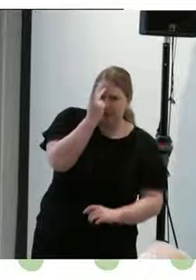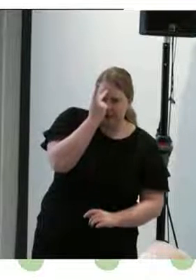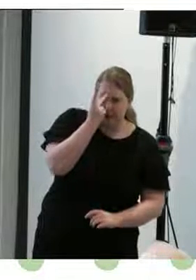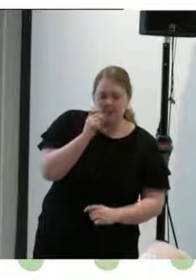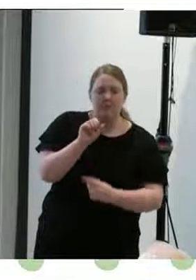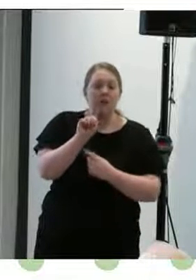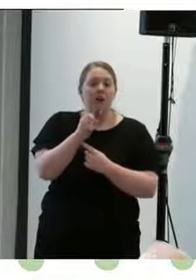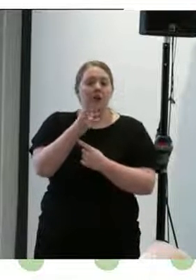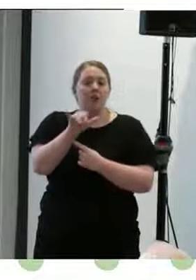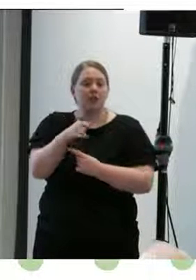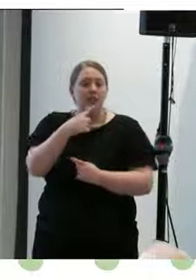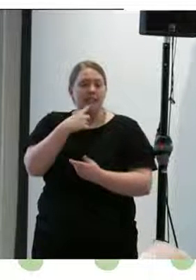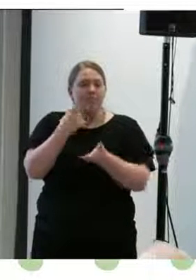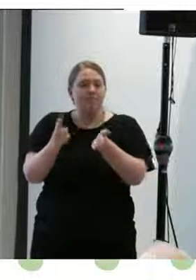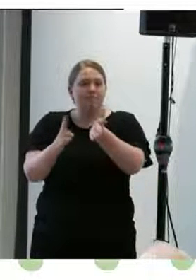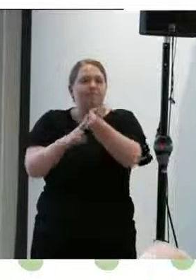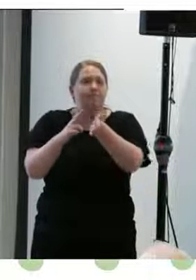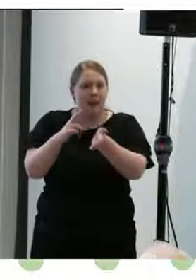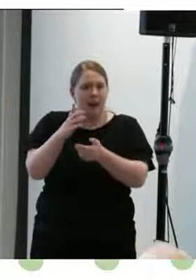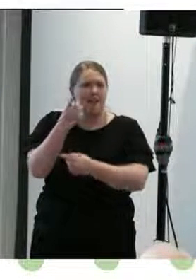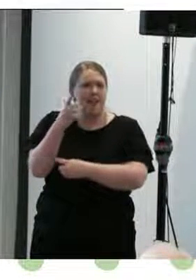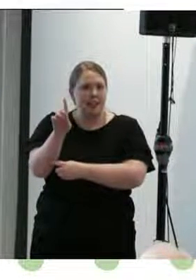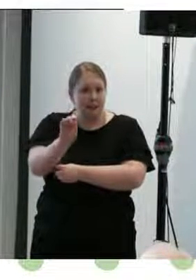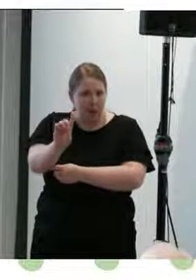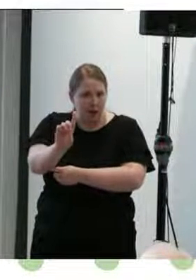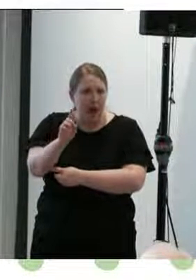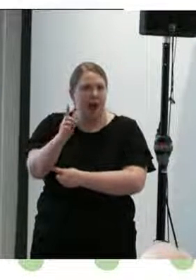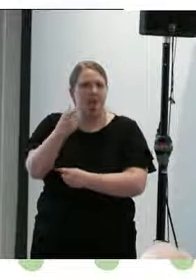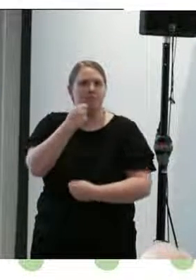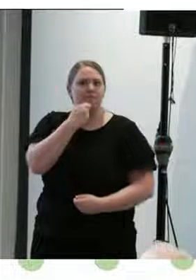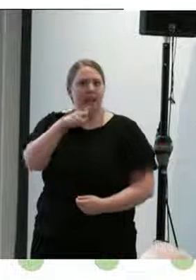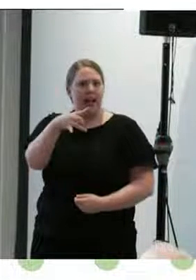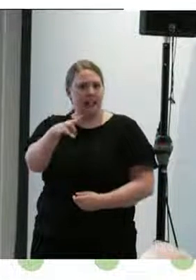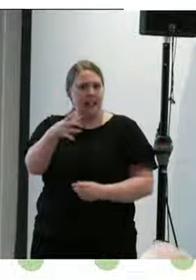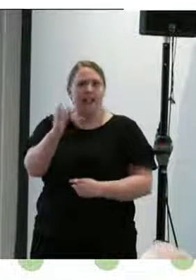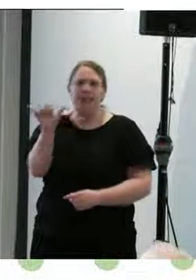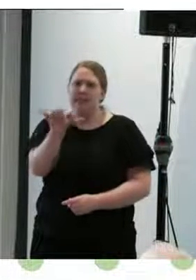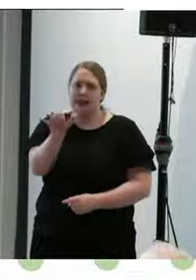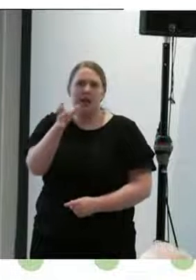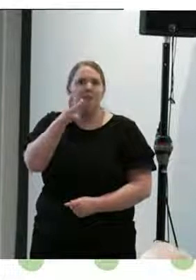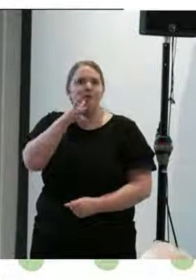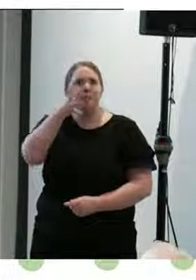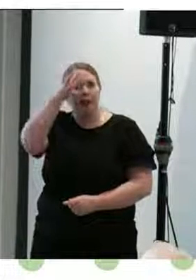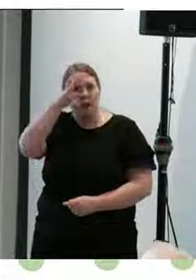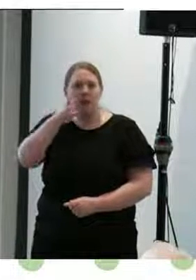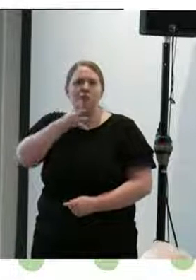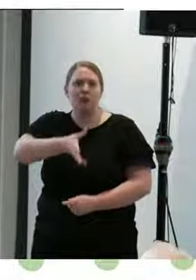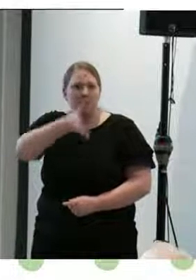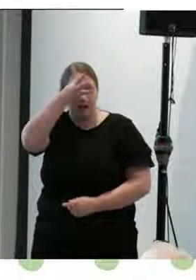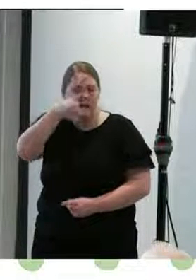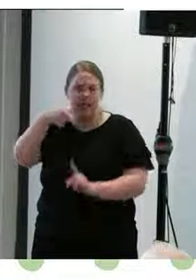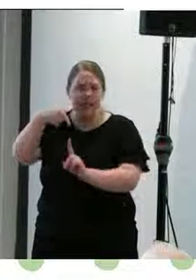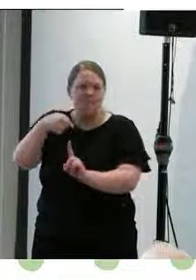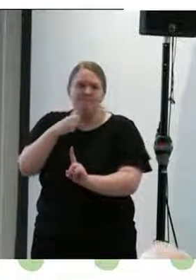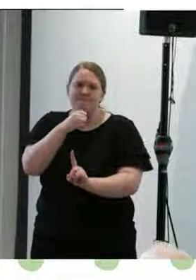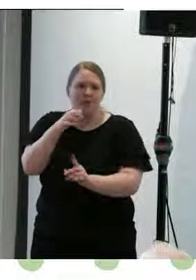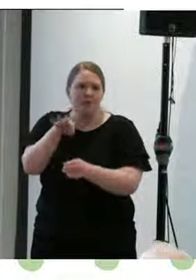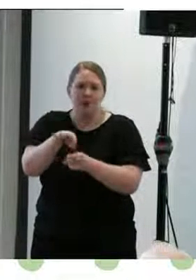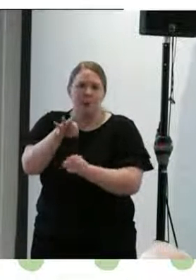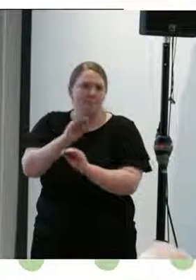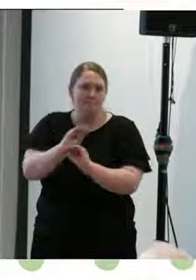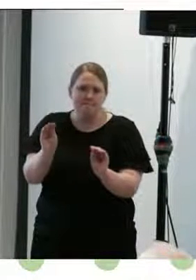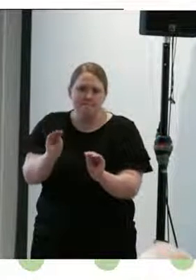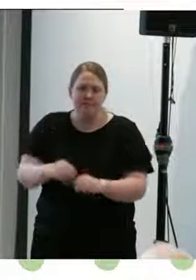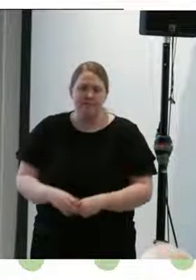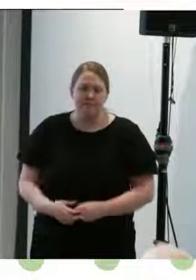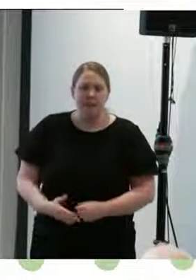she registered as a Democrat when she was 18, just like her parents and grandparents before her, but she actually doesn't vote at all. She's like,